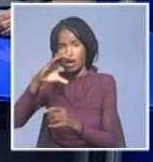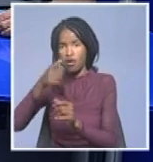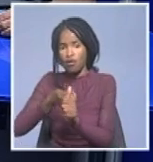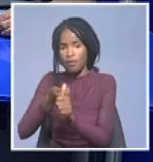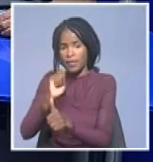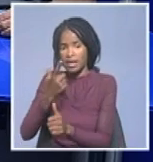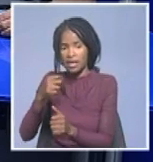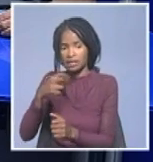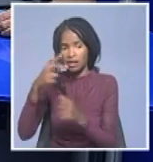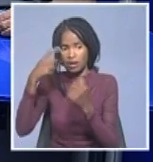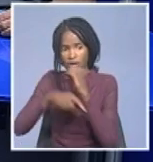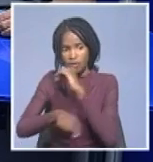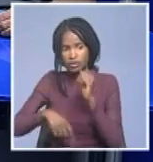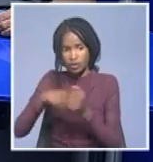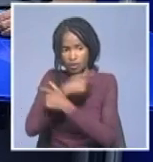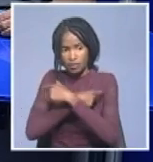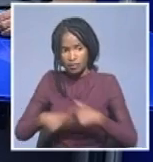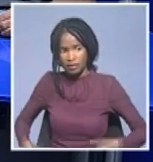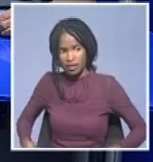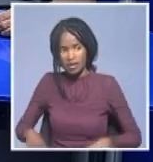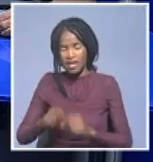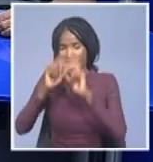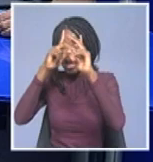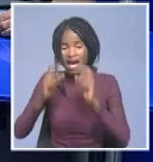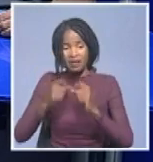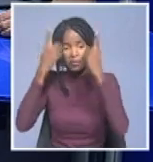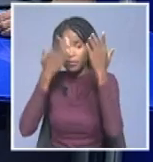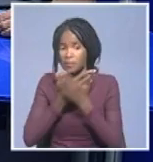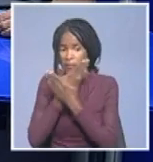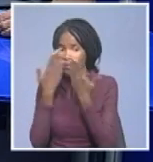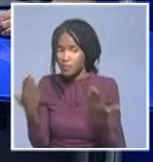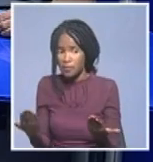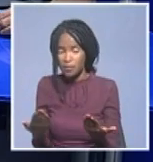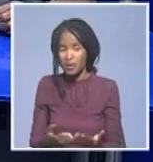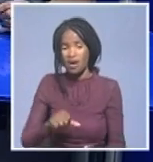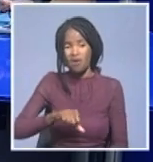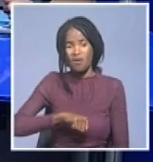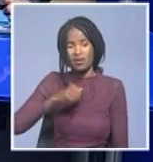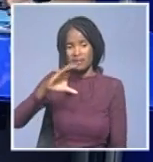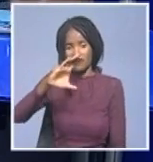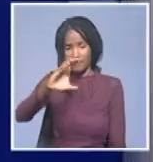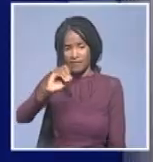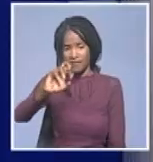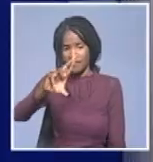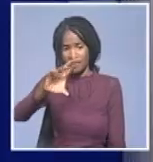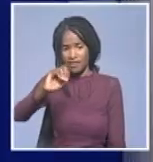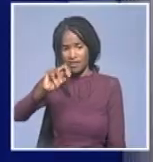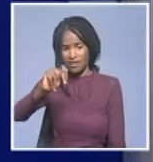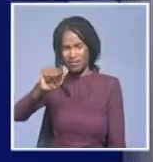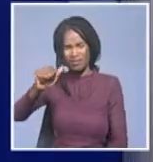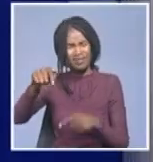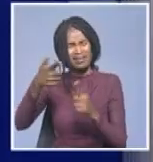So this already just gives the impression that many people don't really understand what it is. So just briefly talk to us about that.